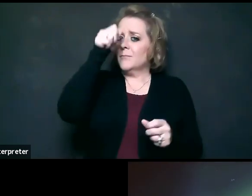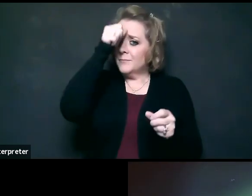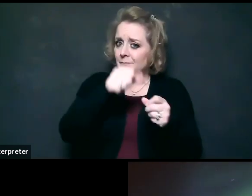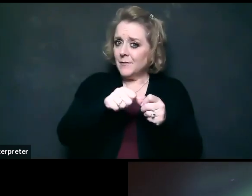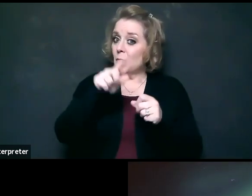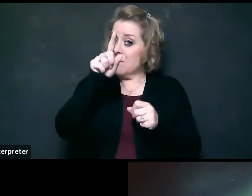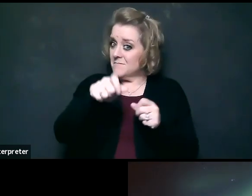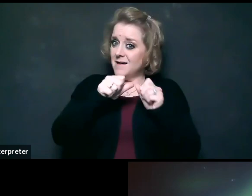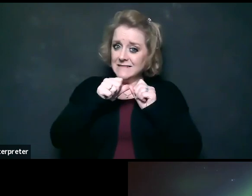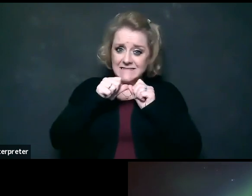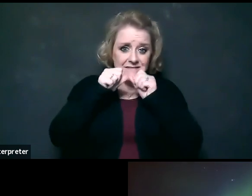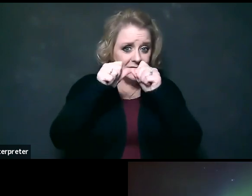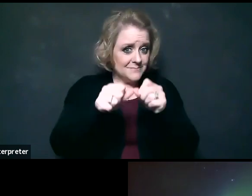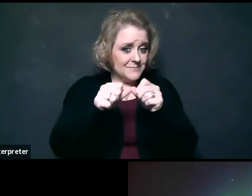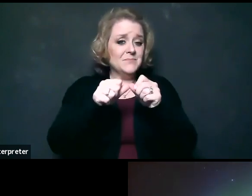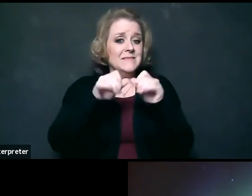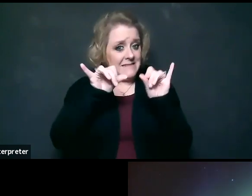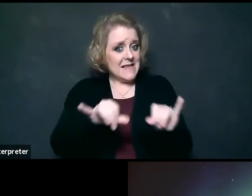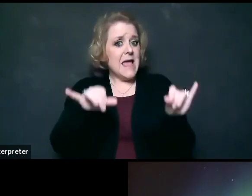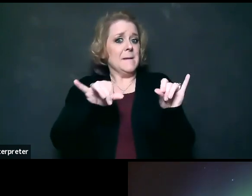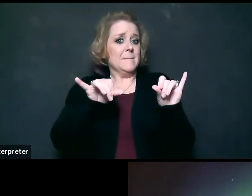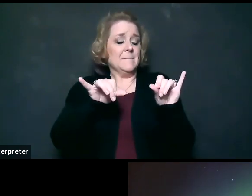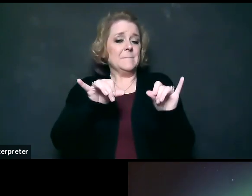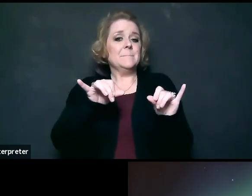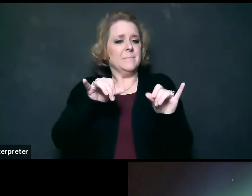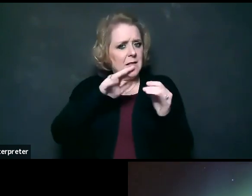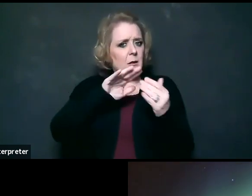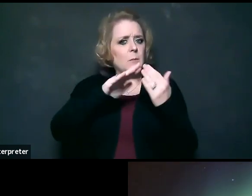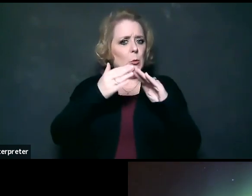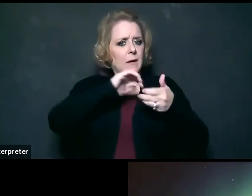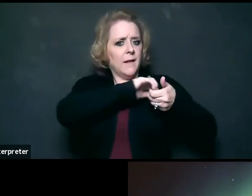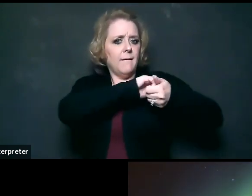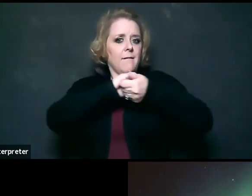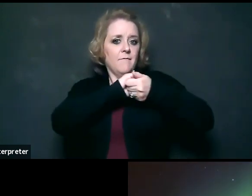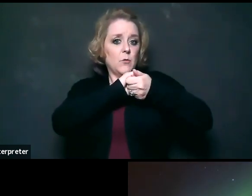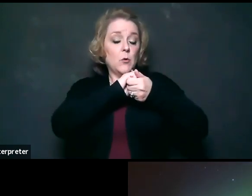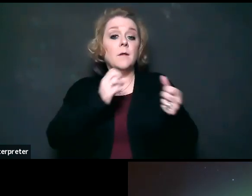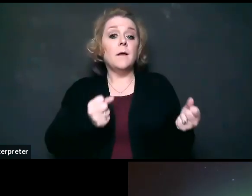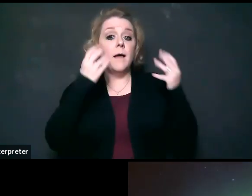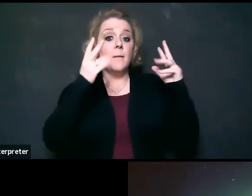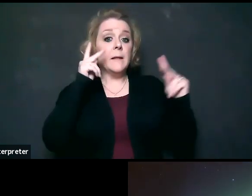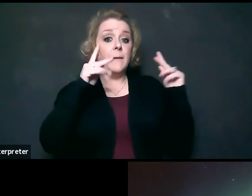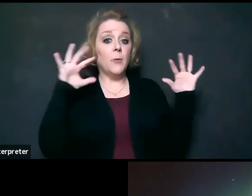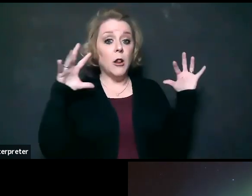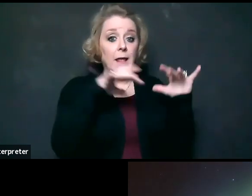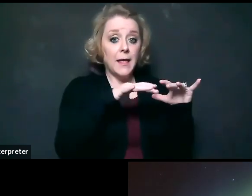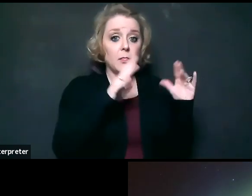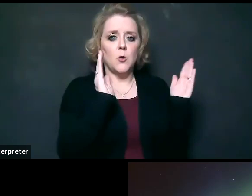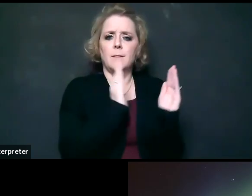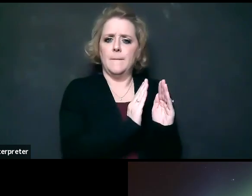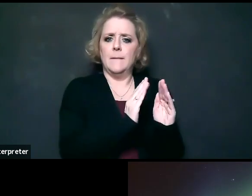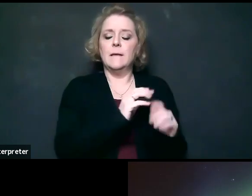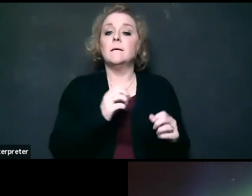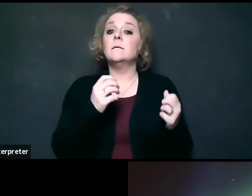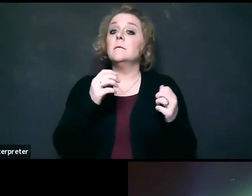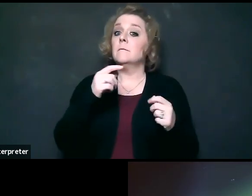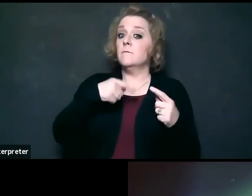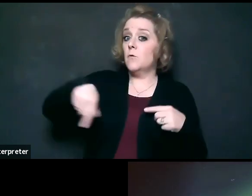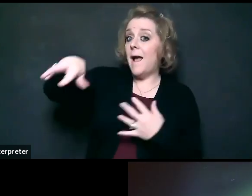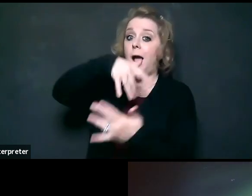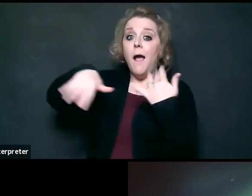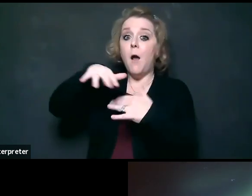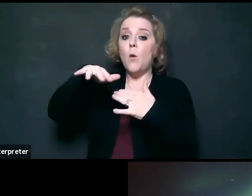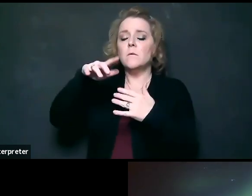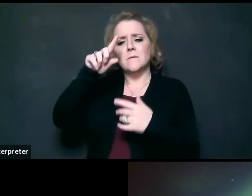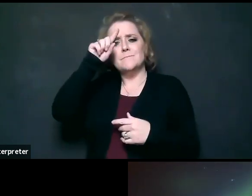course. This really is a community effort. We need to limit gatherings, be smart when we're out and about, continue to